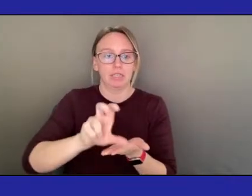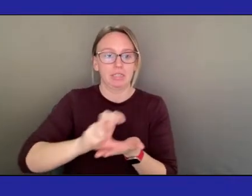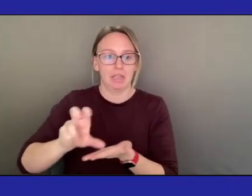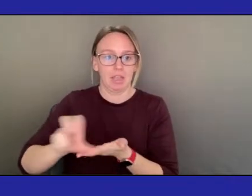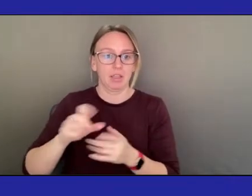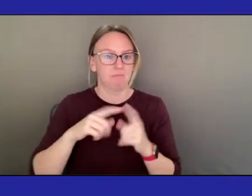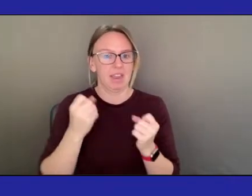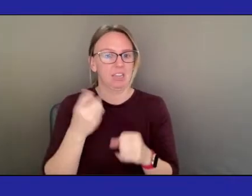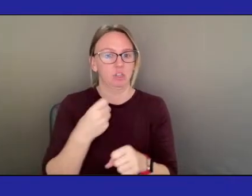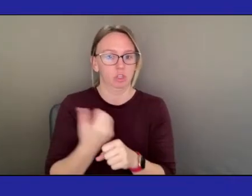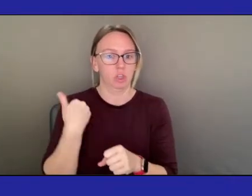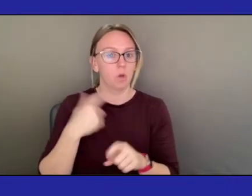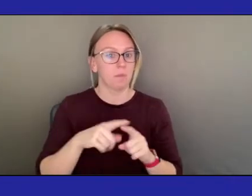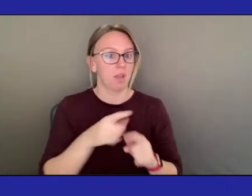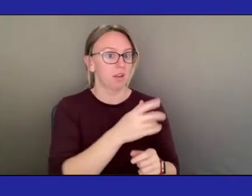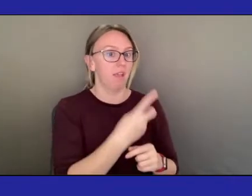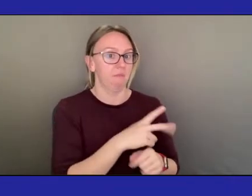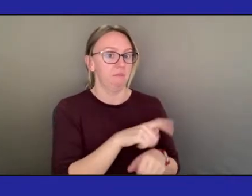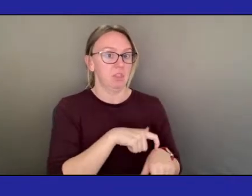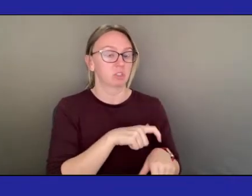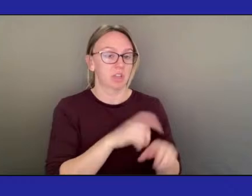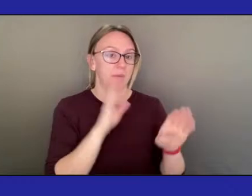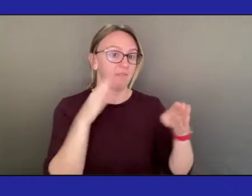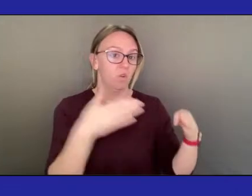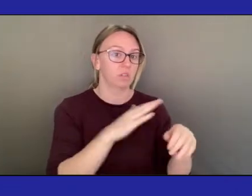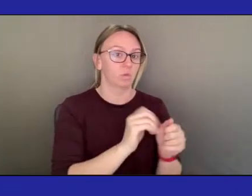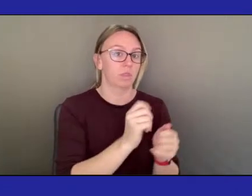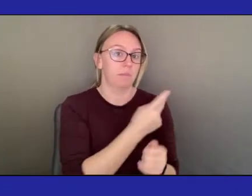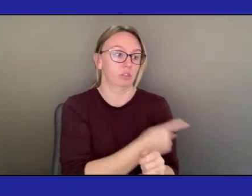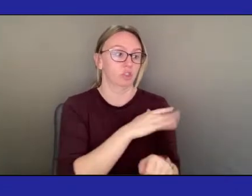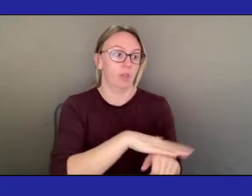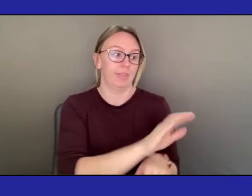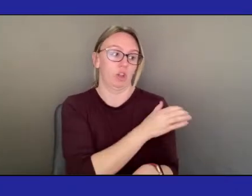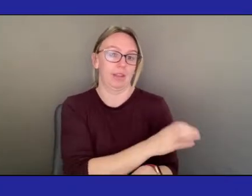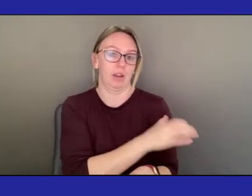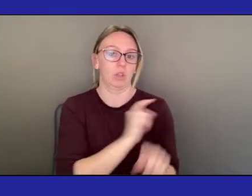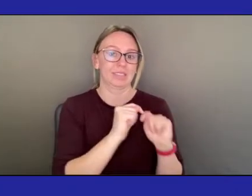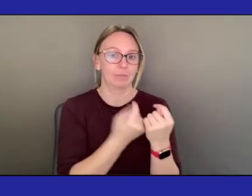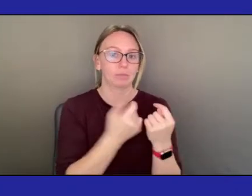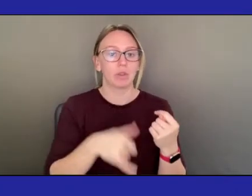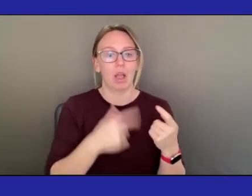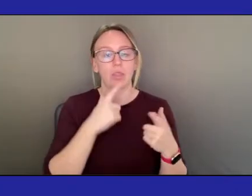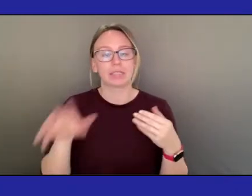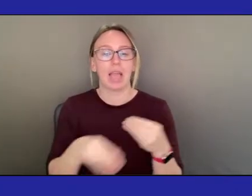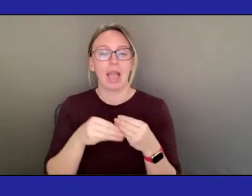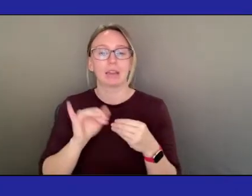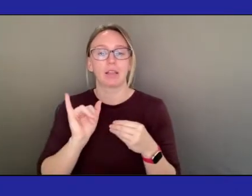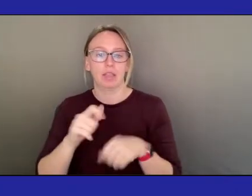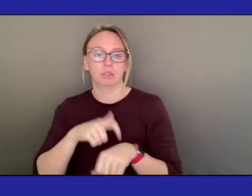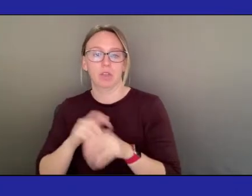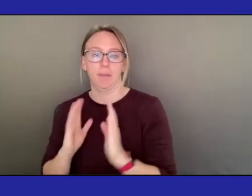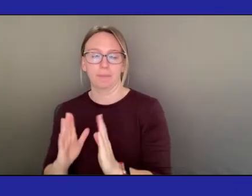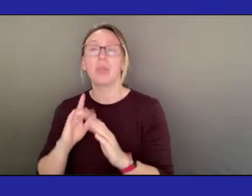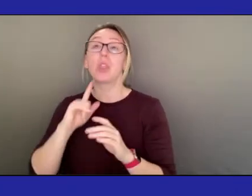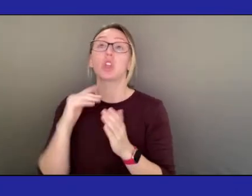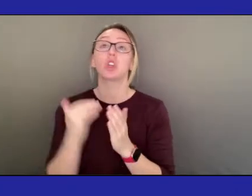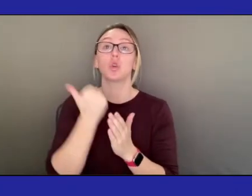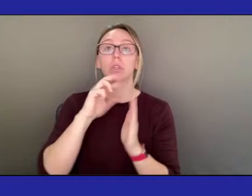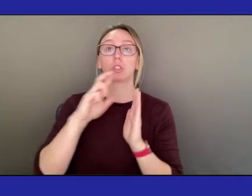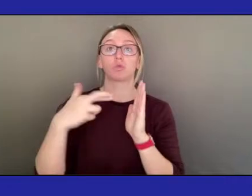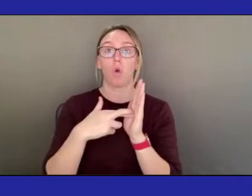seeing patients on the clinical team, and this was carving out. So I think the newest role that we have are really the